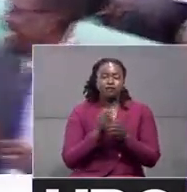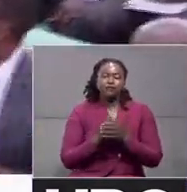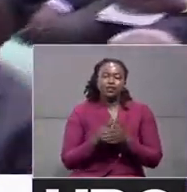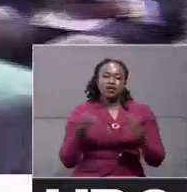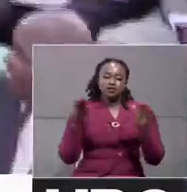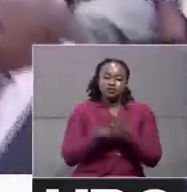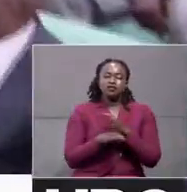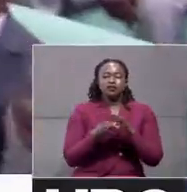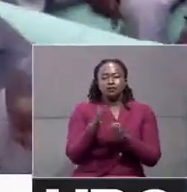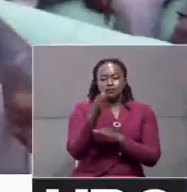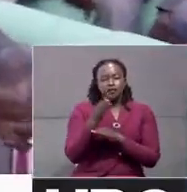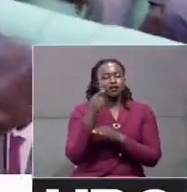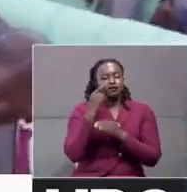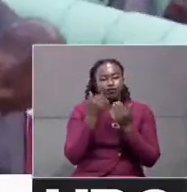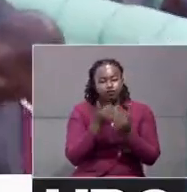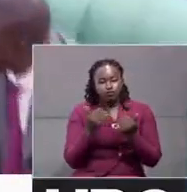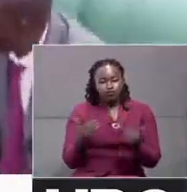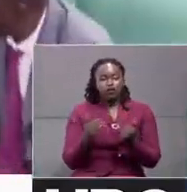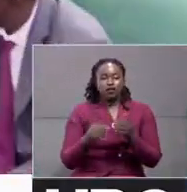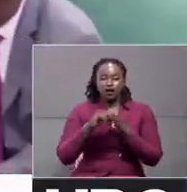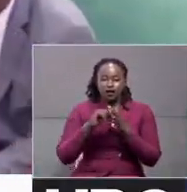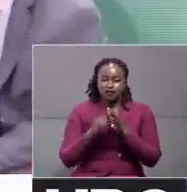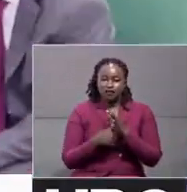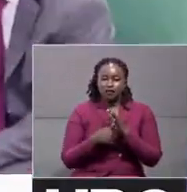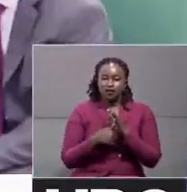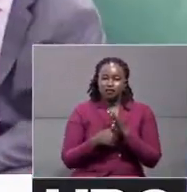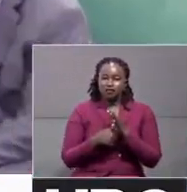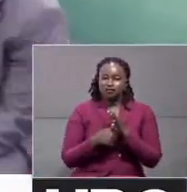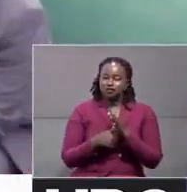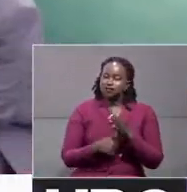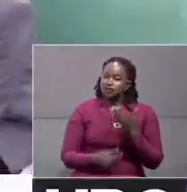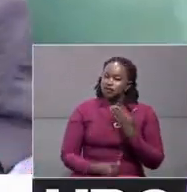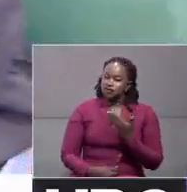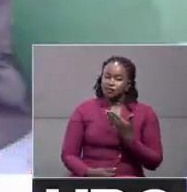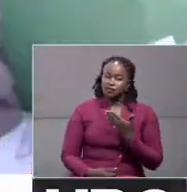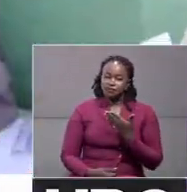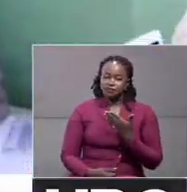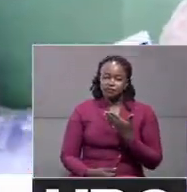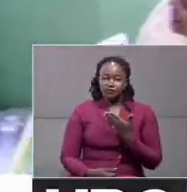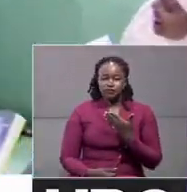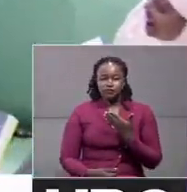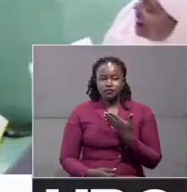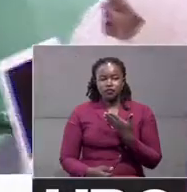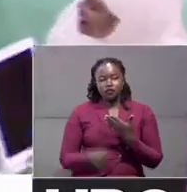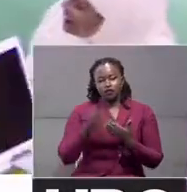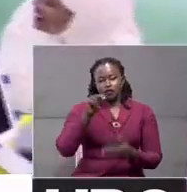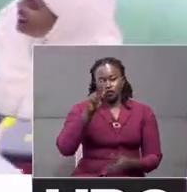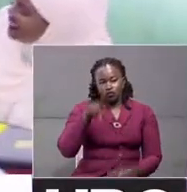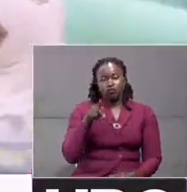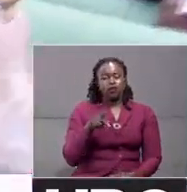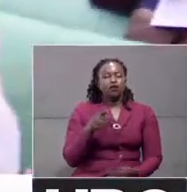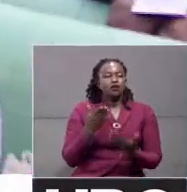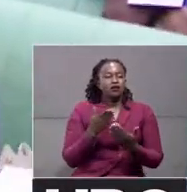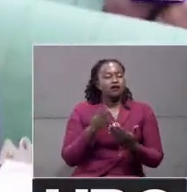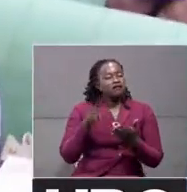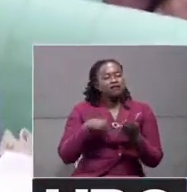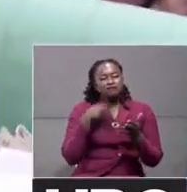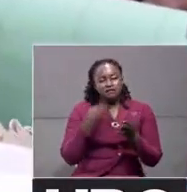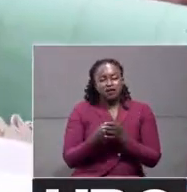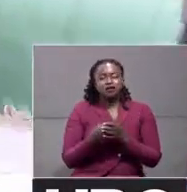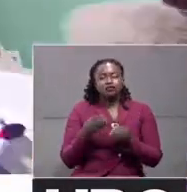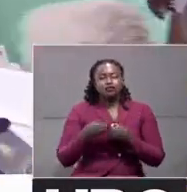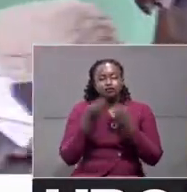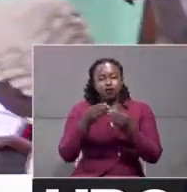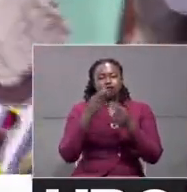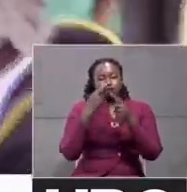for Children and Youth Affairs, Balam Barugahara, accused the National Unity Platform Party for failing to provide the list of